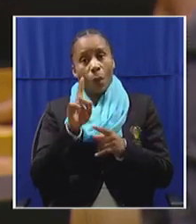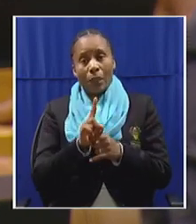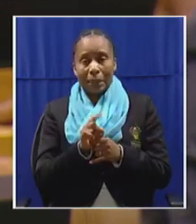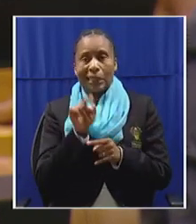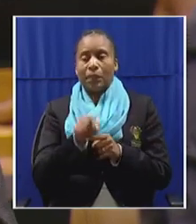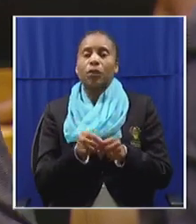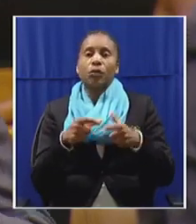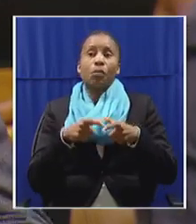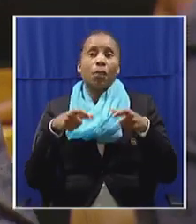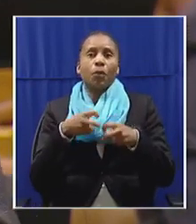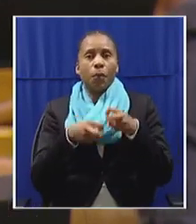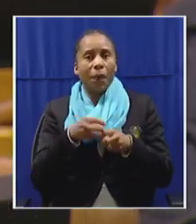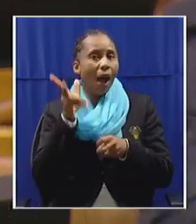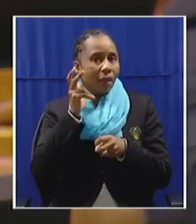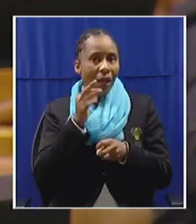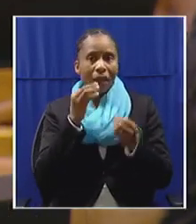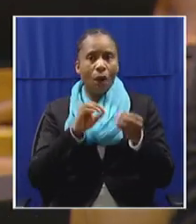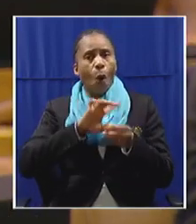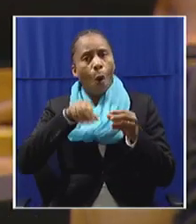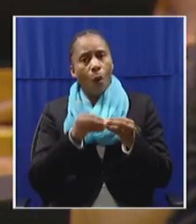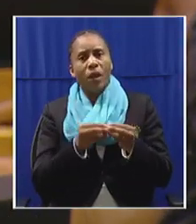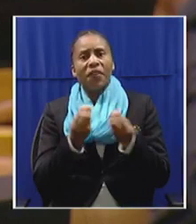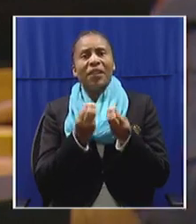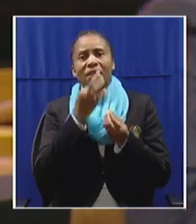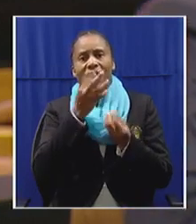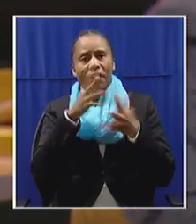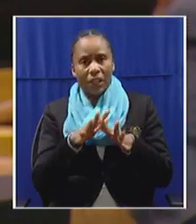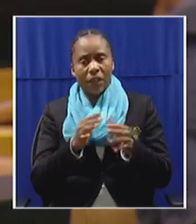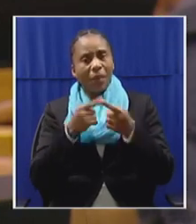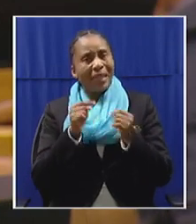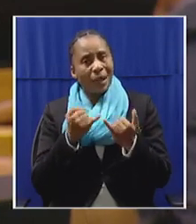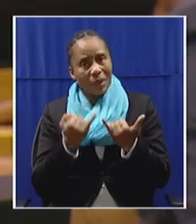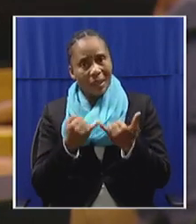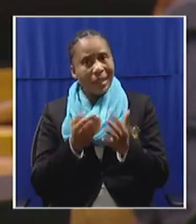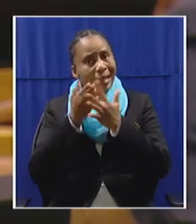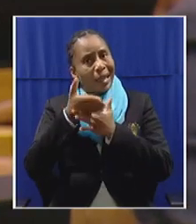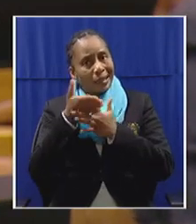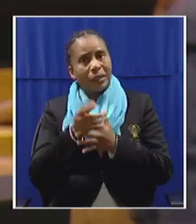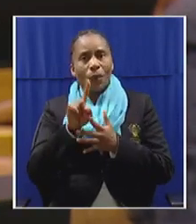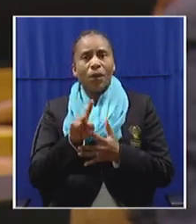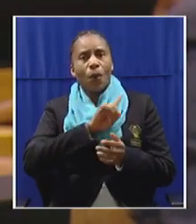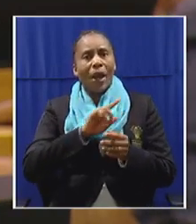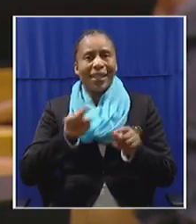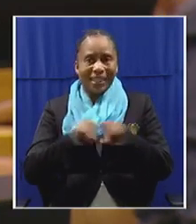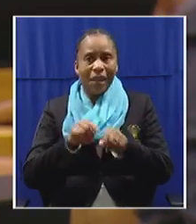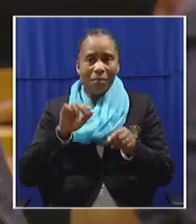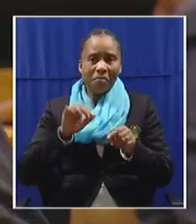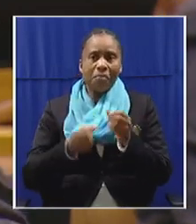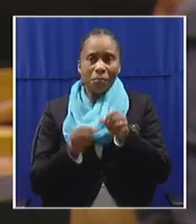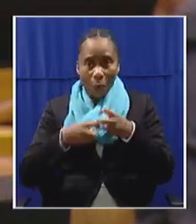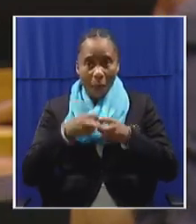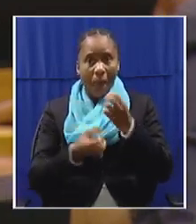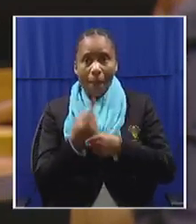concern here. So I hear all the things you are saying, but what are the speedy interventions that will happen? Because come next year, the same problem is going to